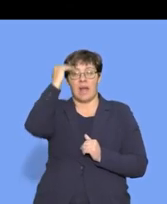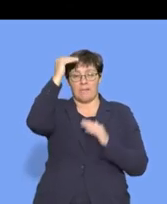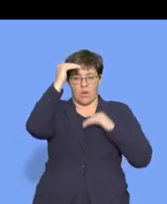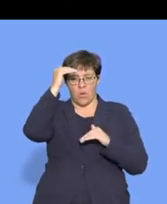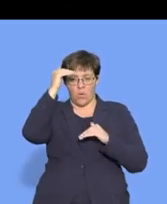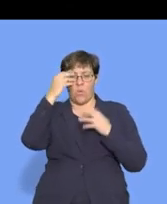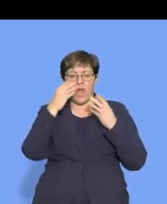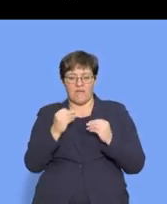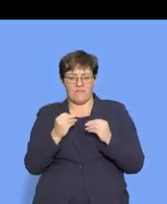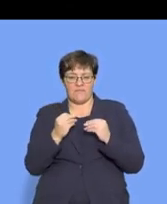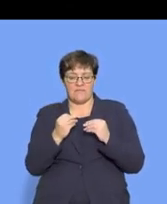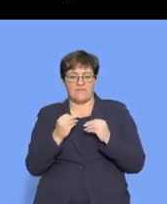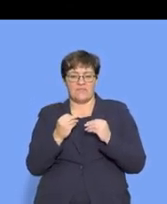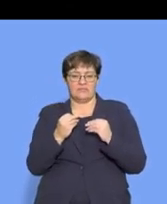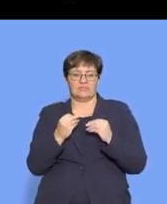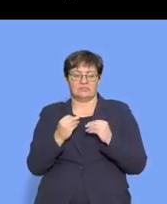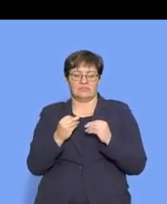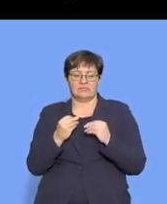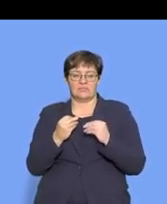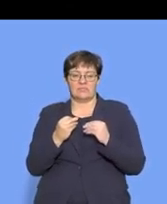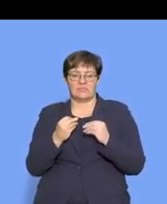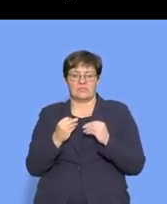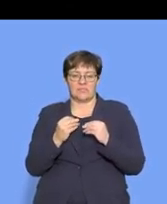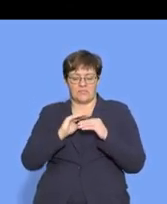have a